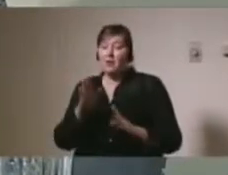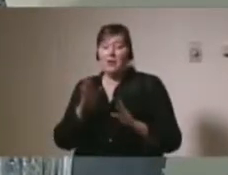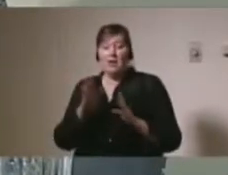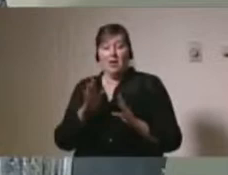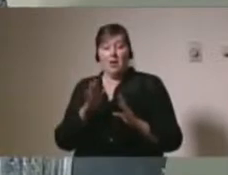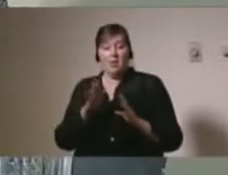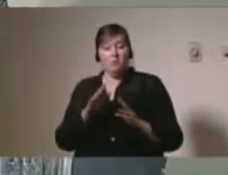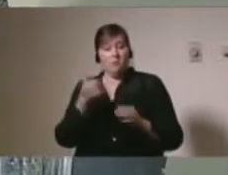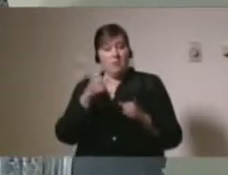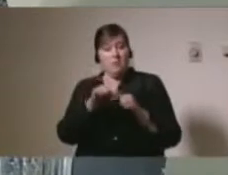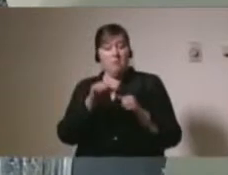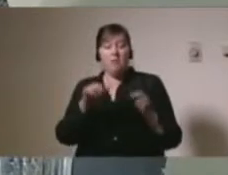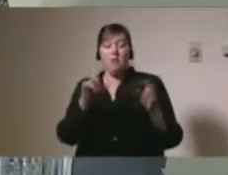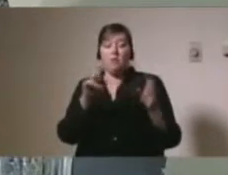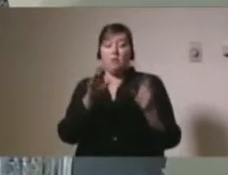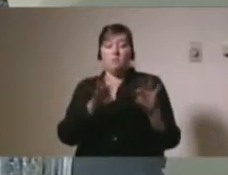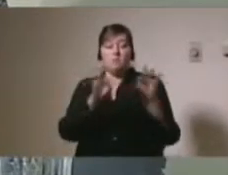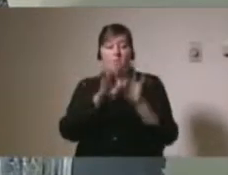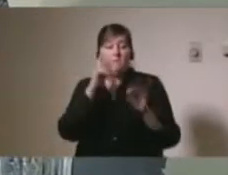help those who are really